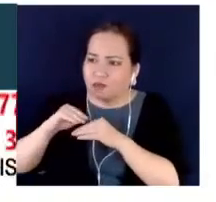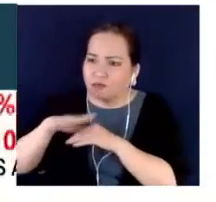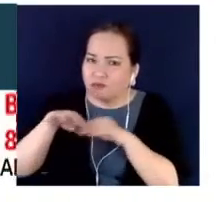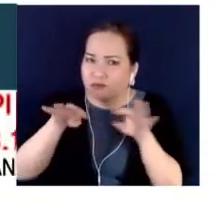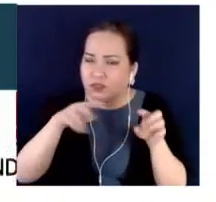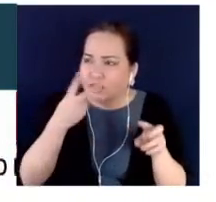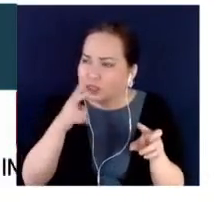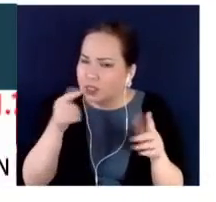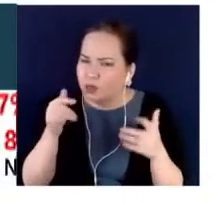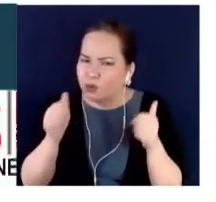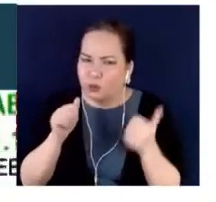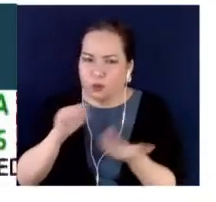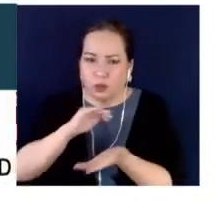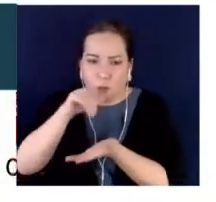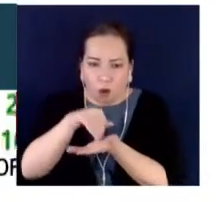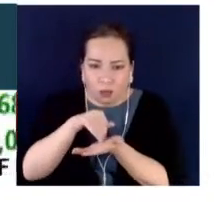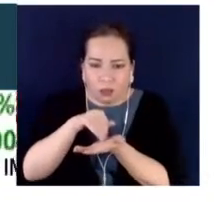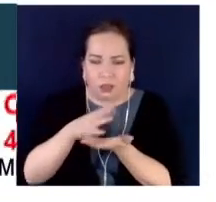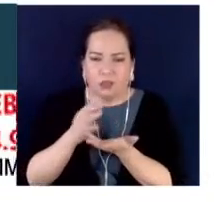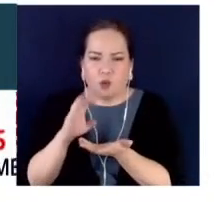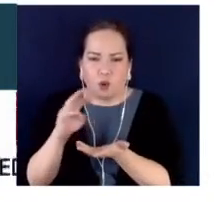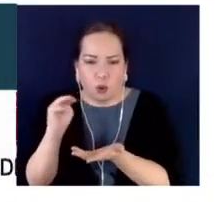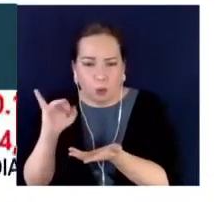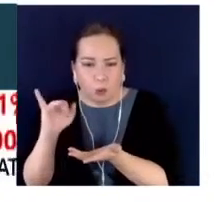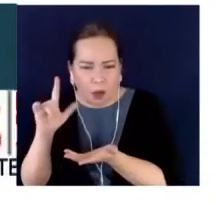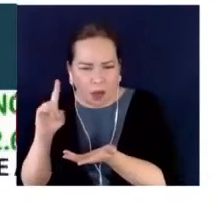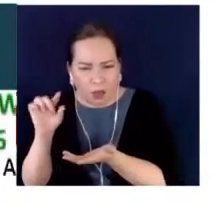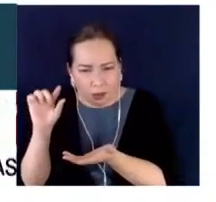moderate? Are they mild?